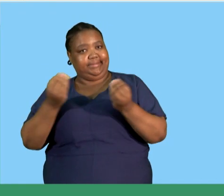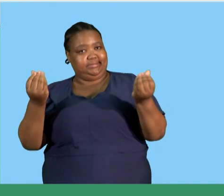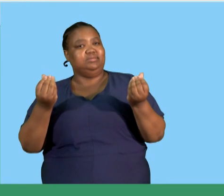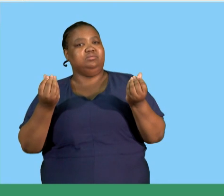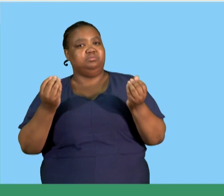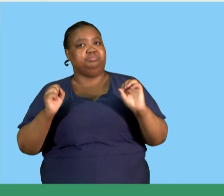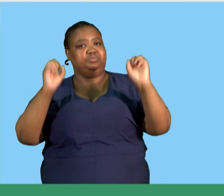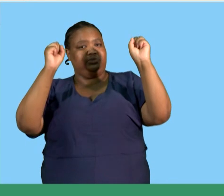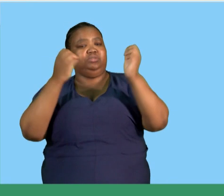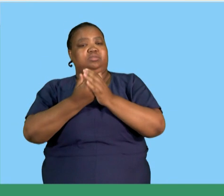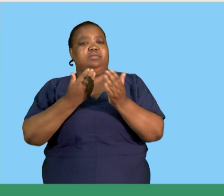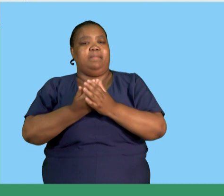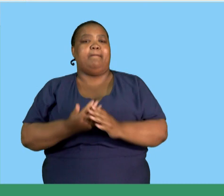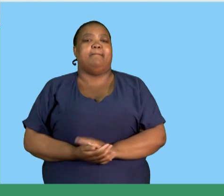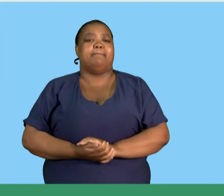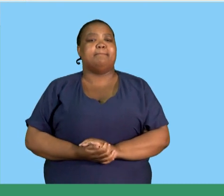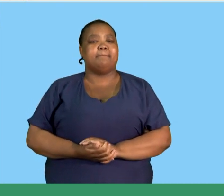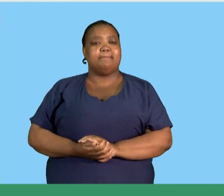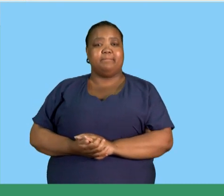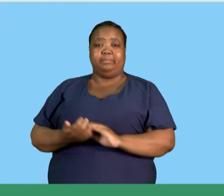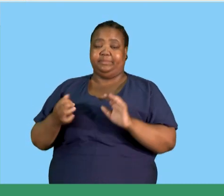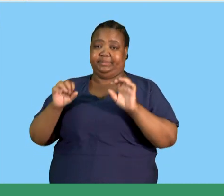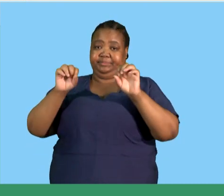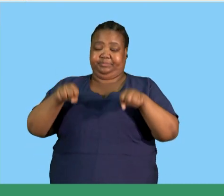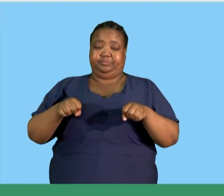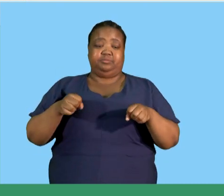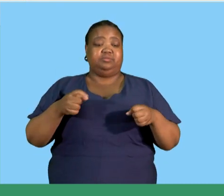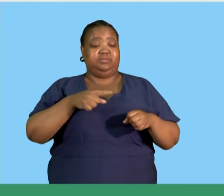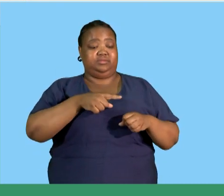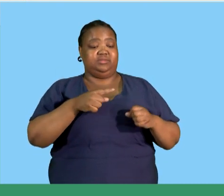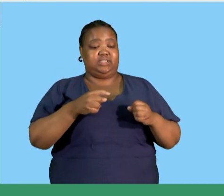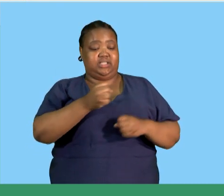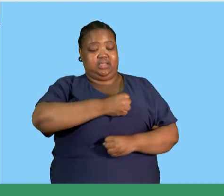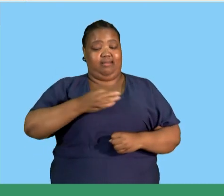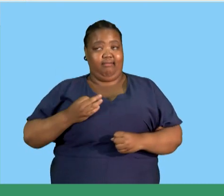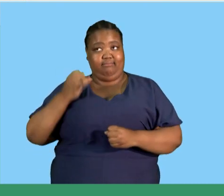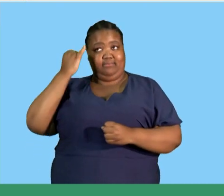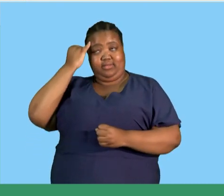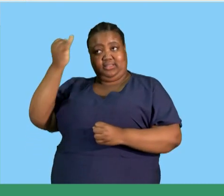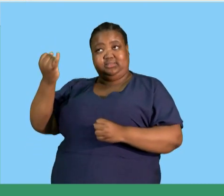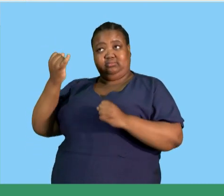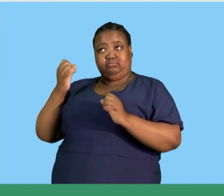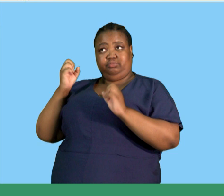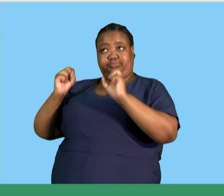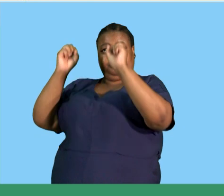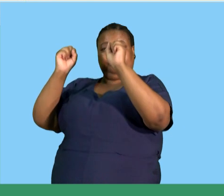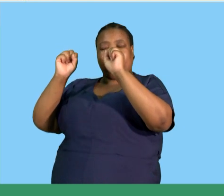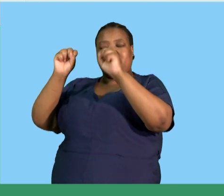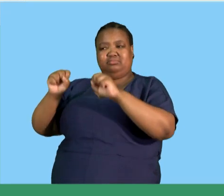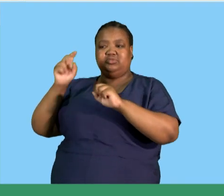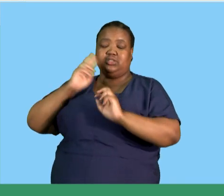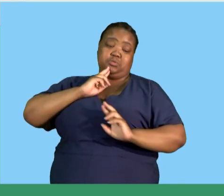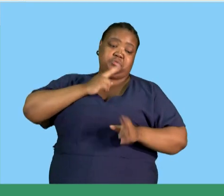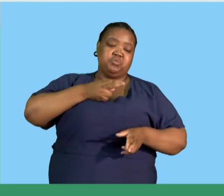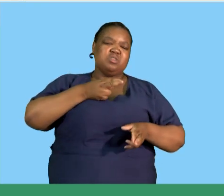So respond enthusiastically. I just responded enthusiastically to all the ideas, and never let anyone feel